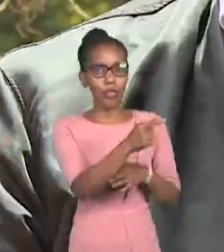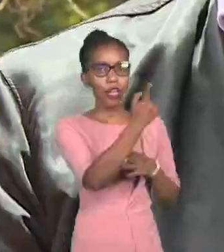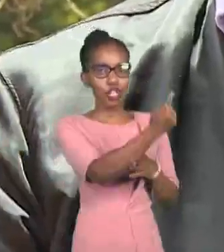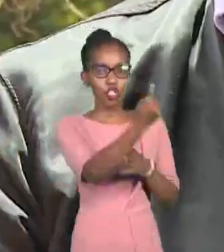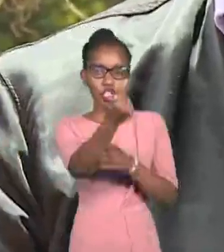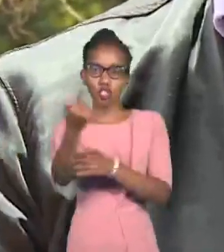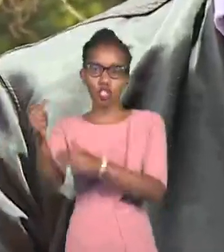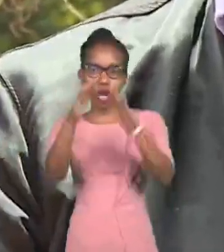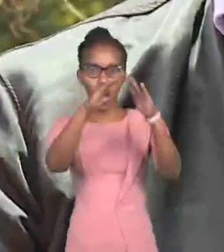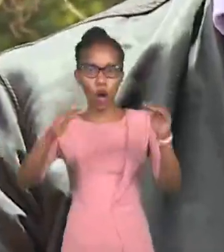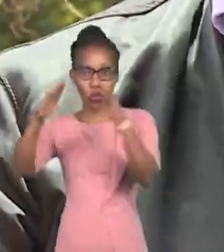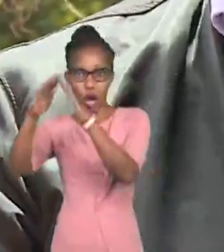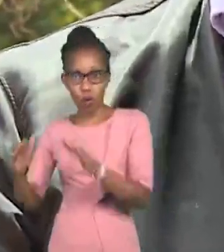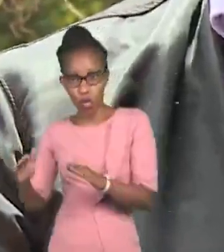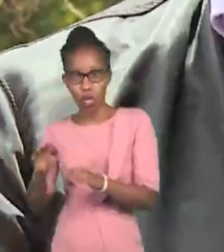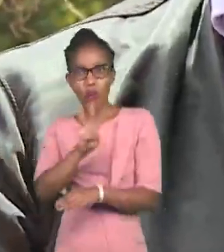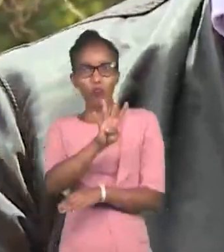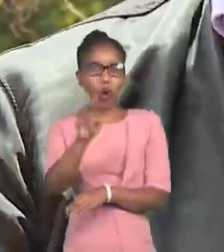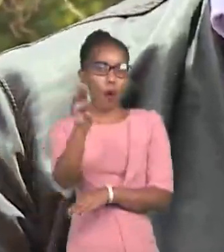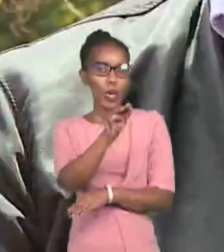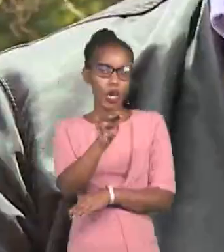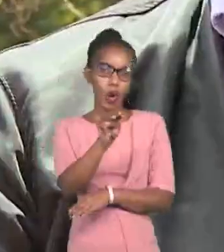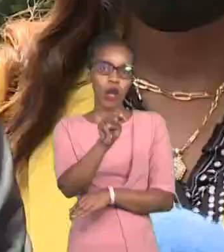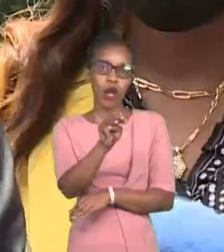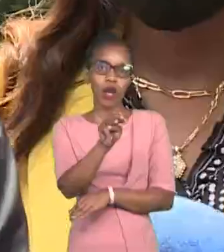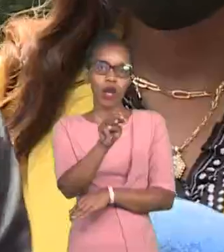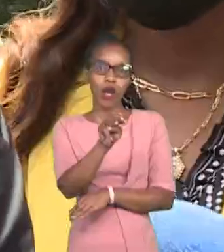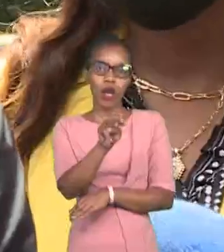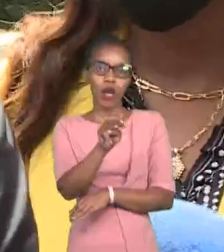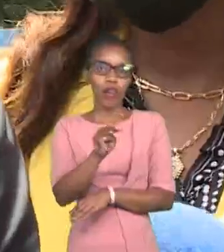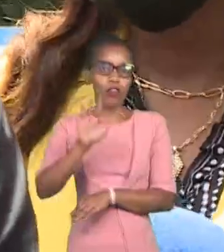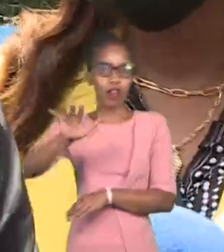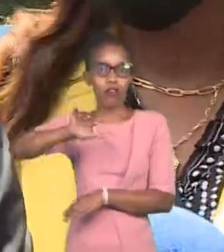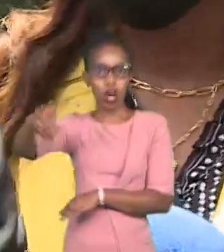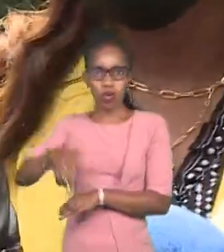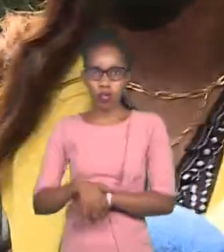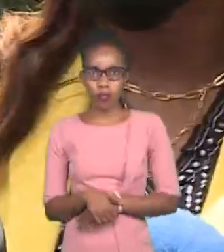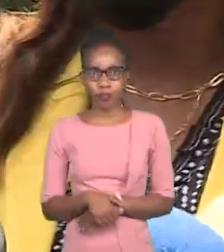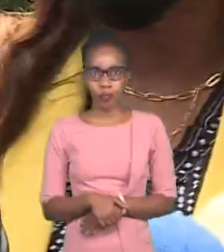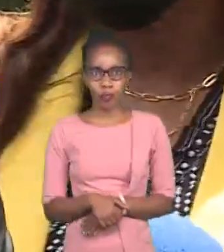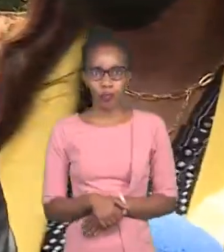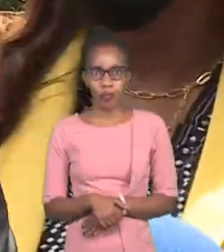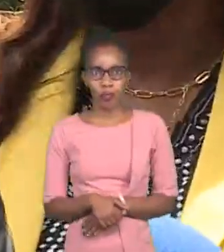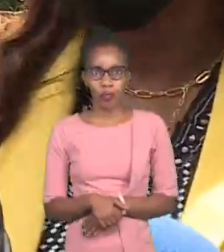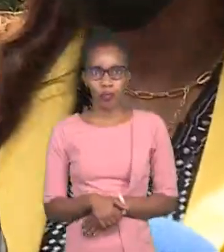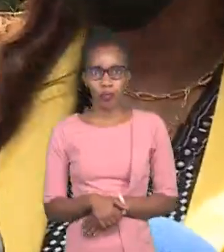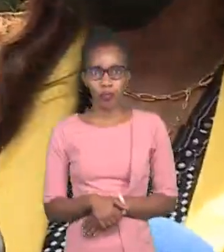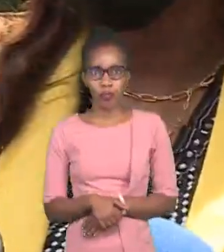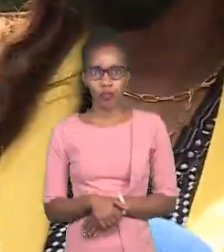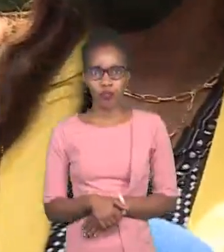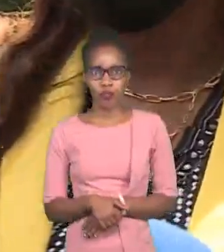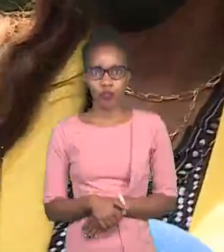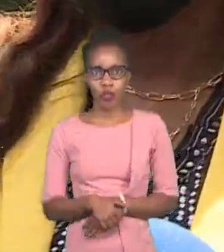household to 4 million households in the 5 counties. Tunaomba kwamba shilingi